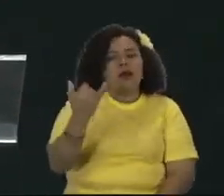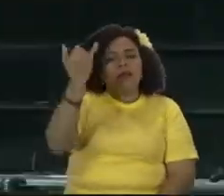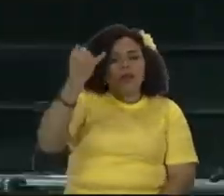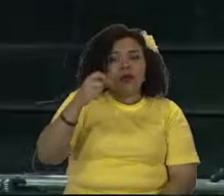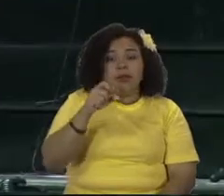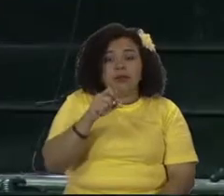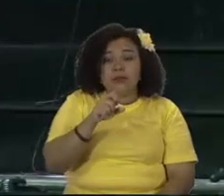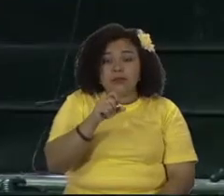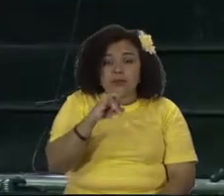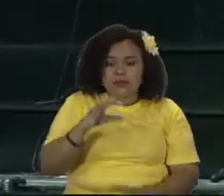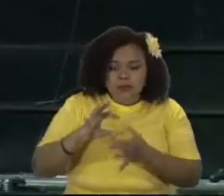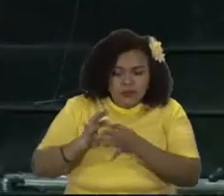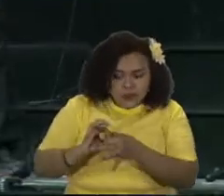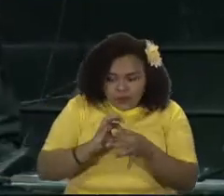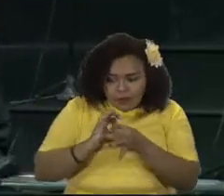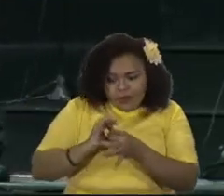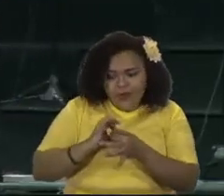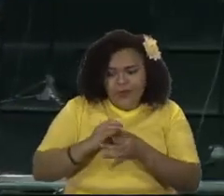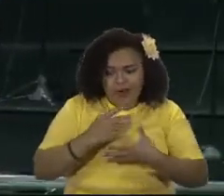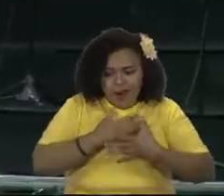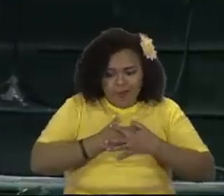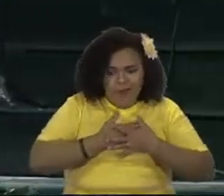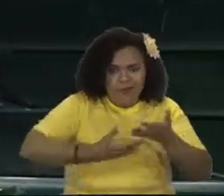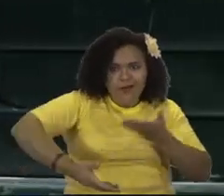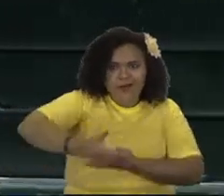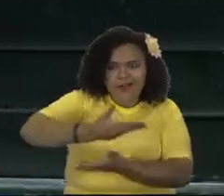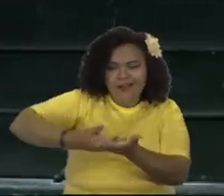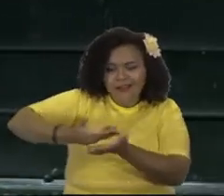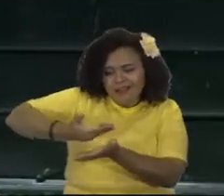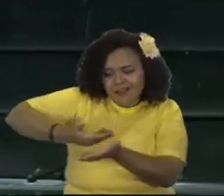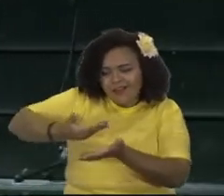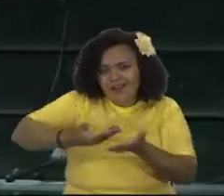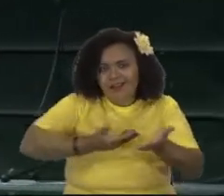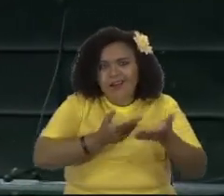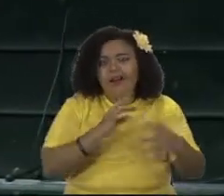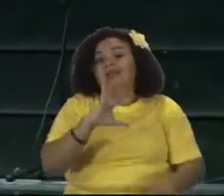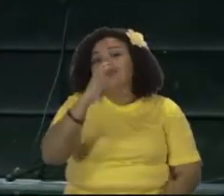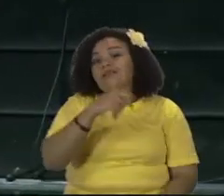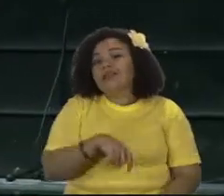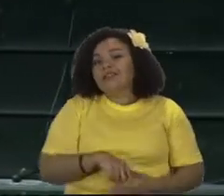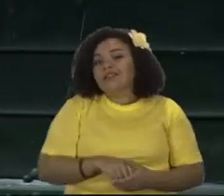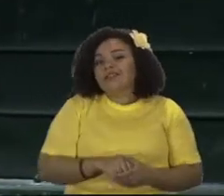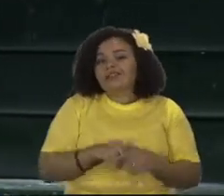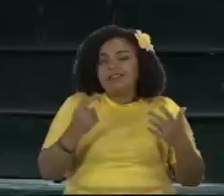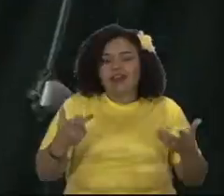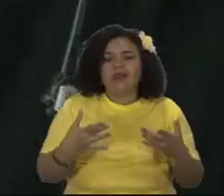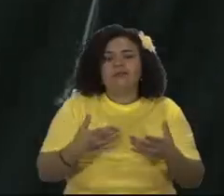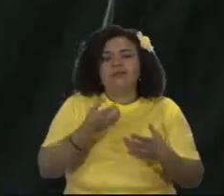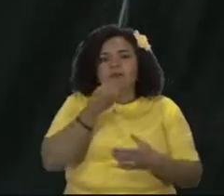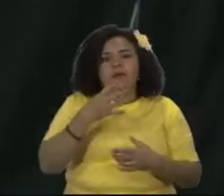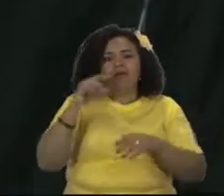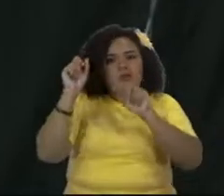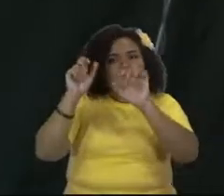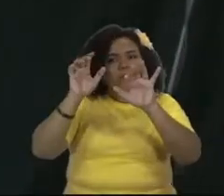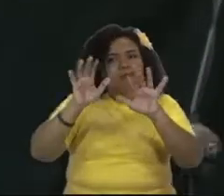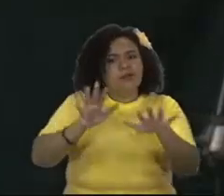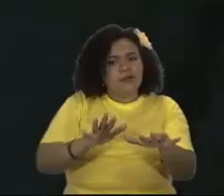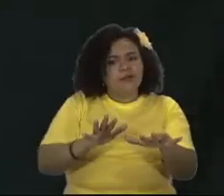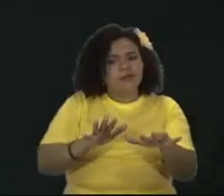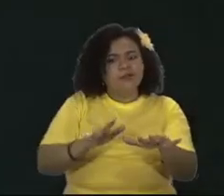the church, to the health of the church. One of the blessings that we have here, that we have made